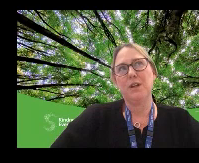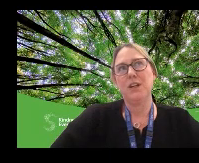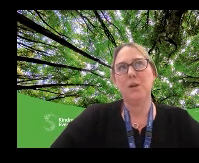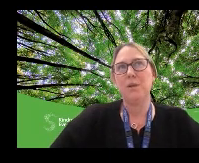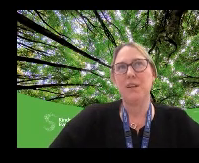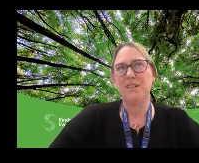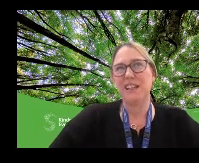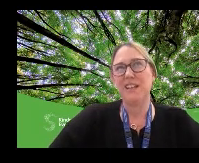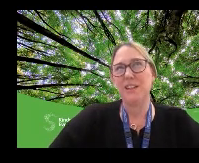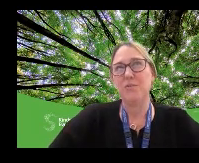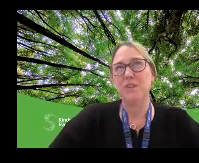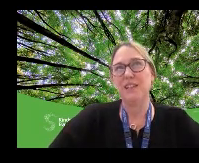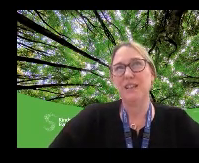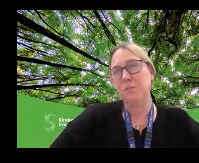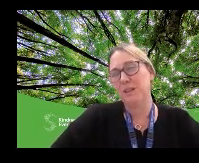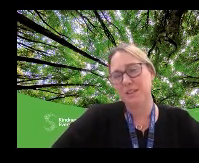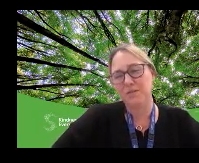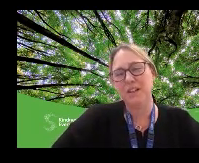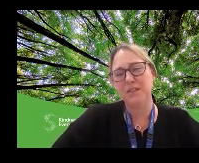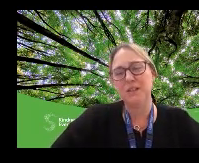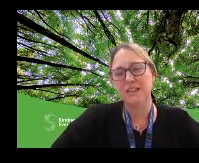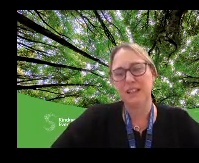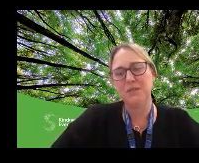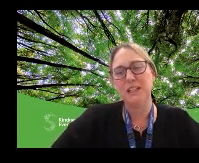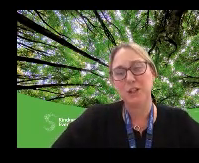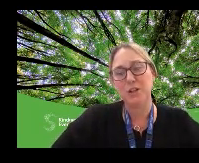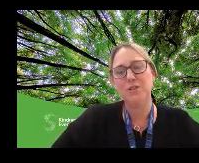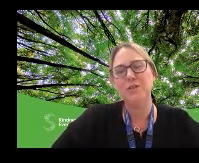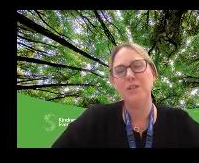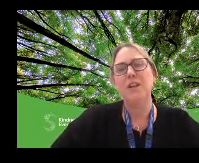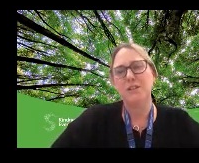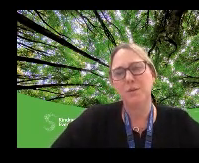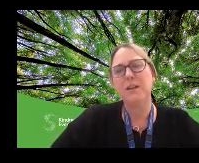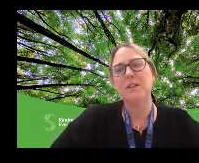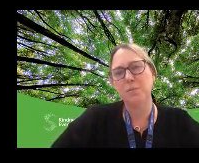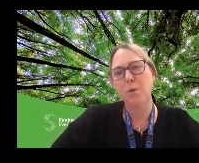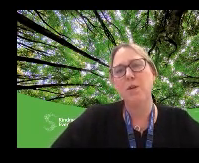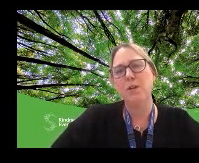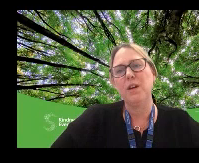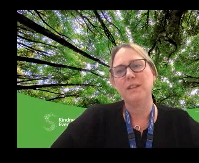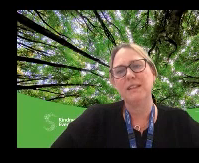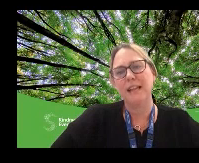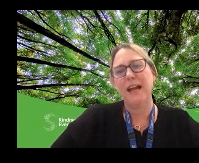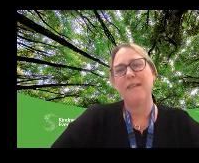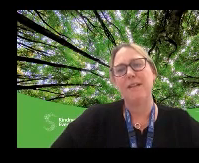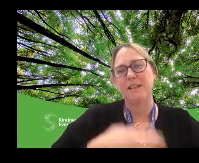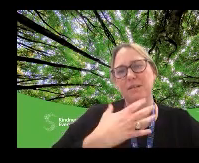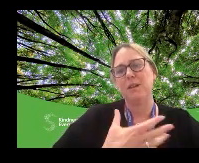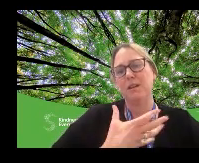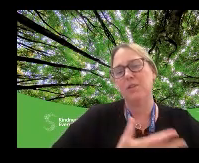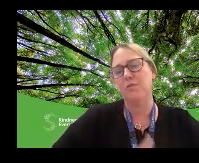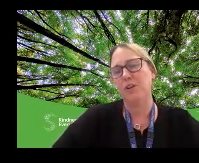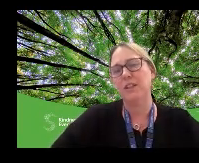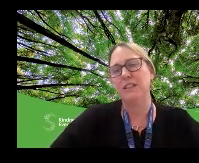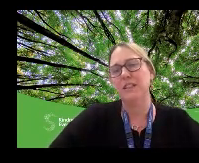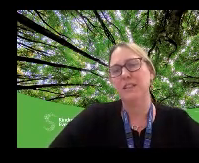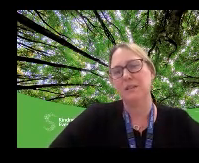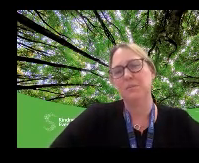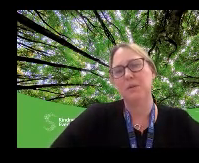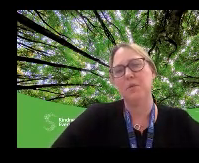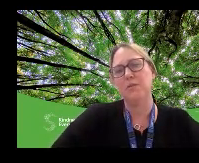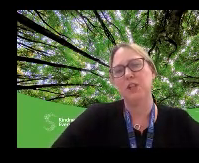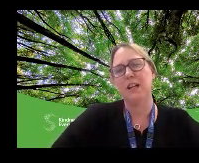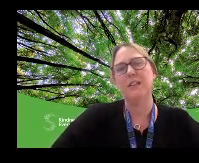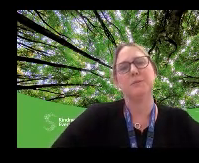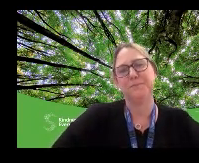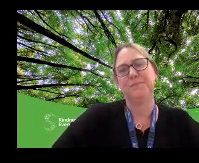make sure that young people aren't saying they don't want the assessment because they're afraid of what the assessment includes. So we can support you guys in that if that's something that you're finding is